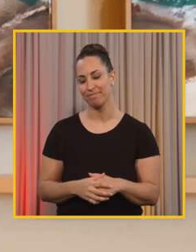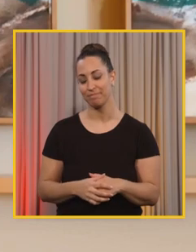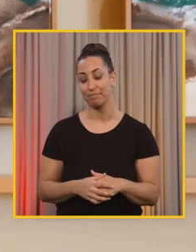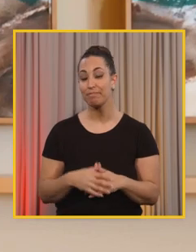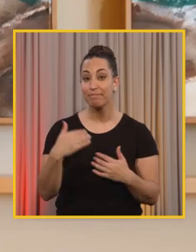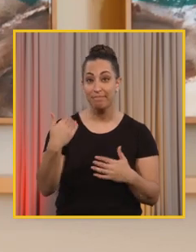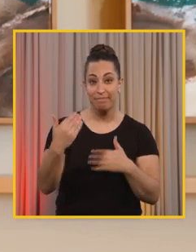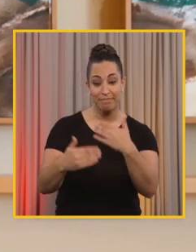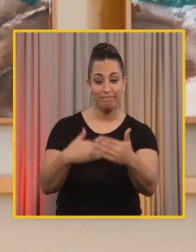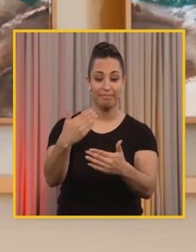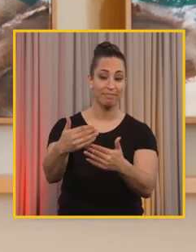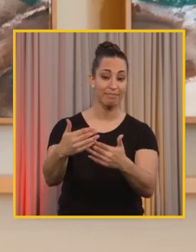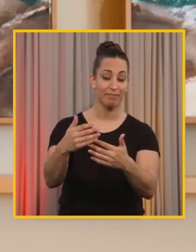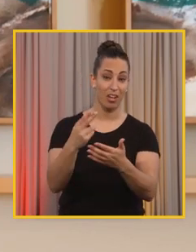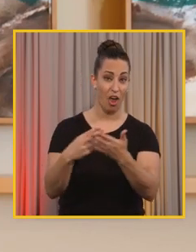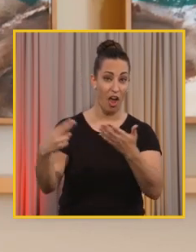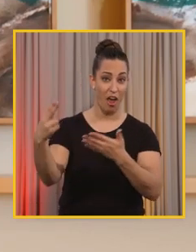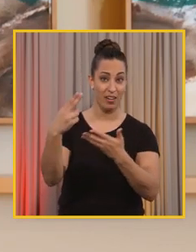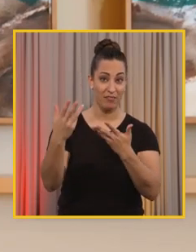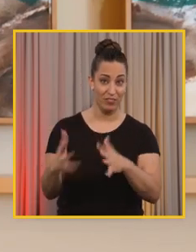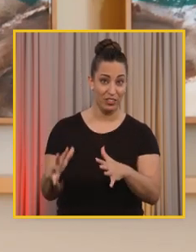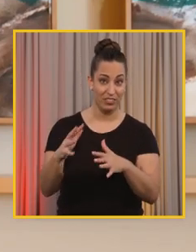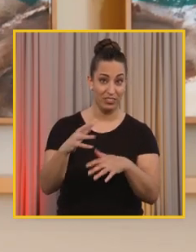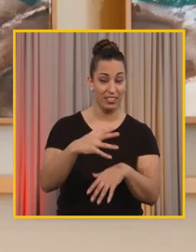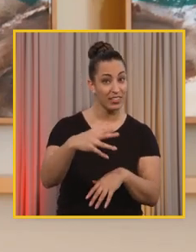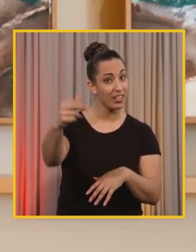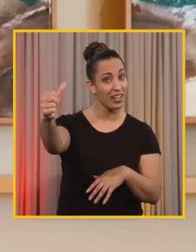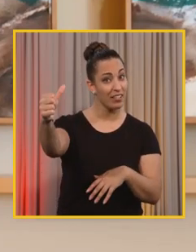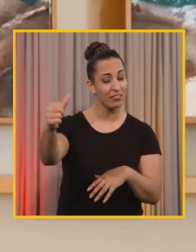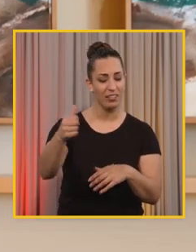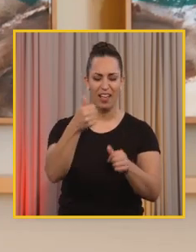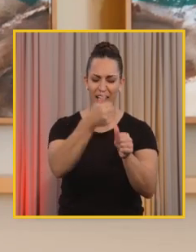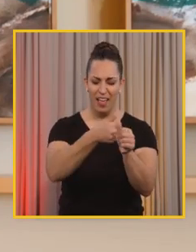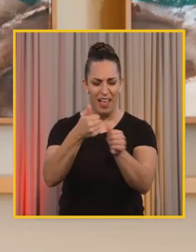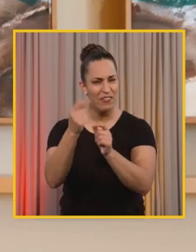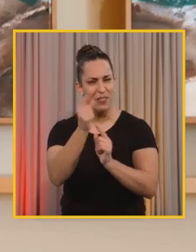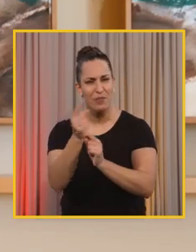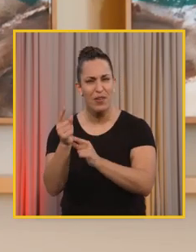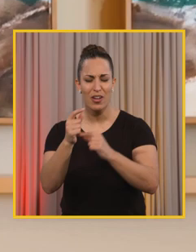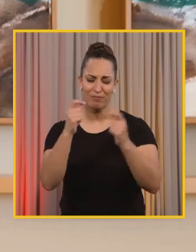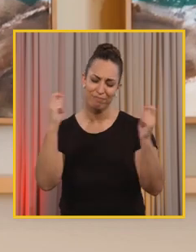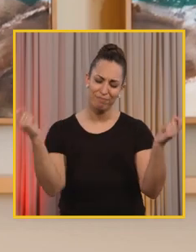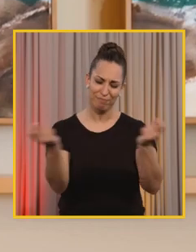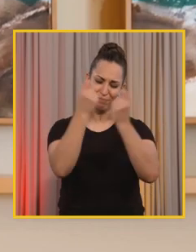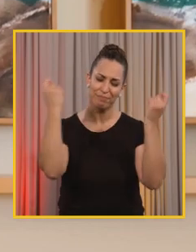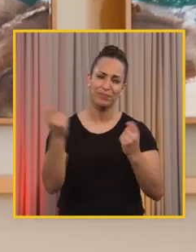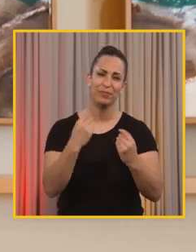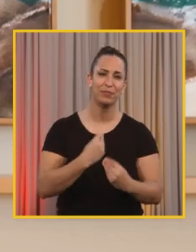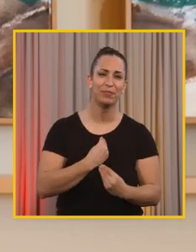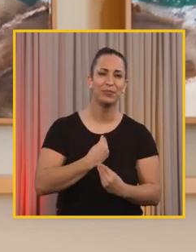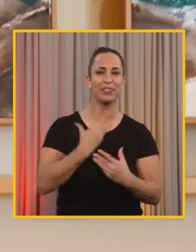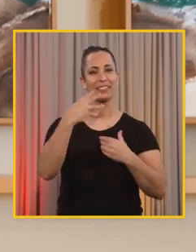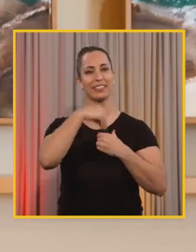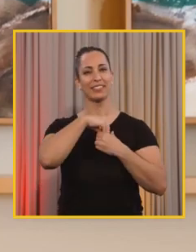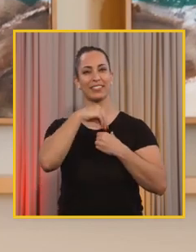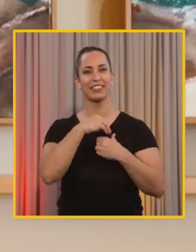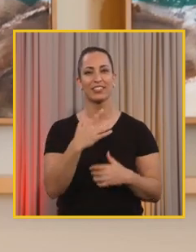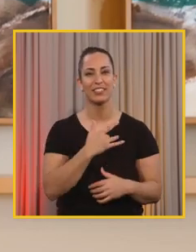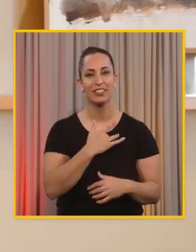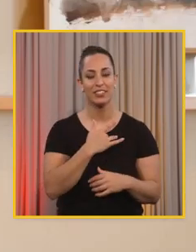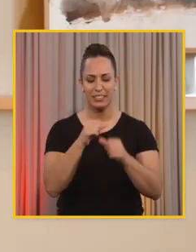leave Hartnell College, celebrate every moment with gratitude in your